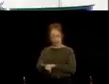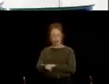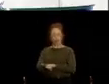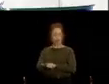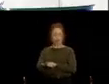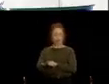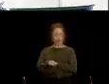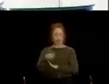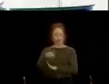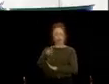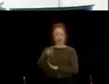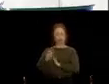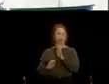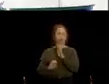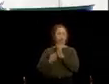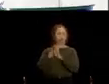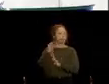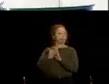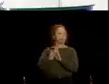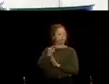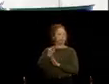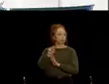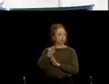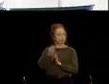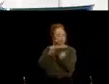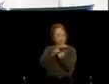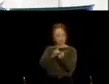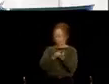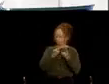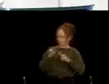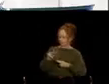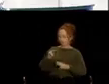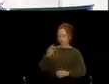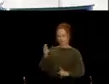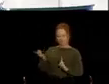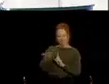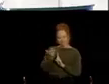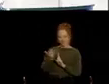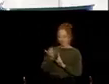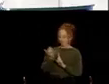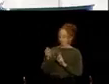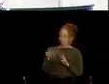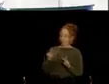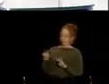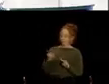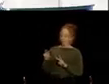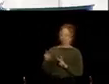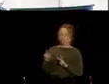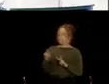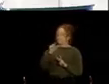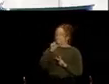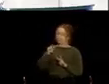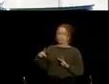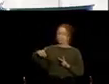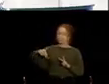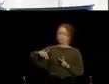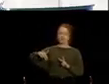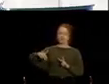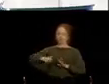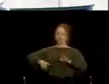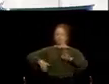premature. And so doctors were convinced that my sister and I would not walk,